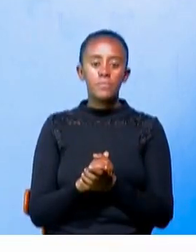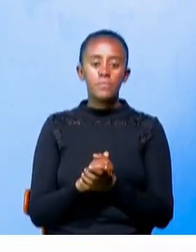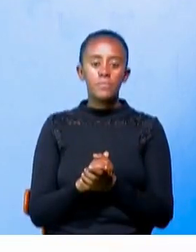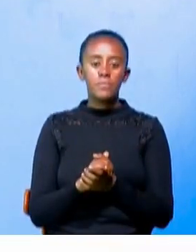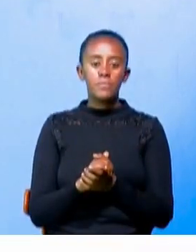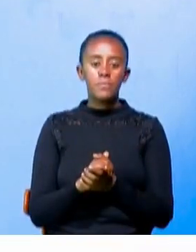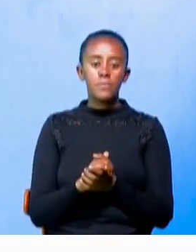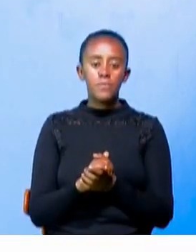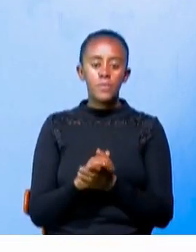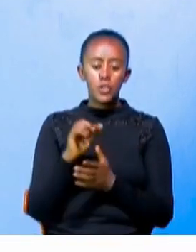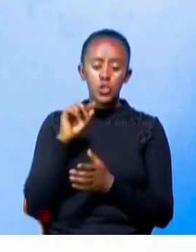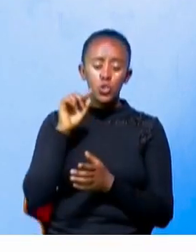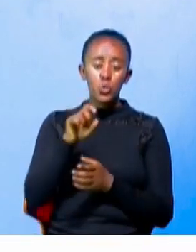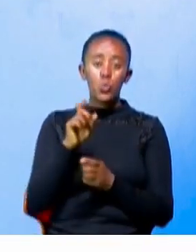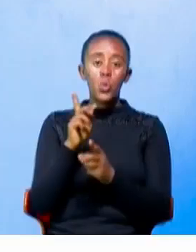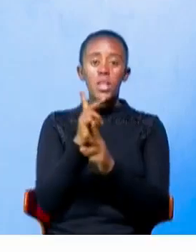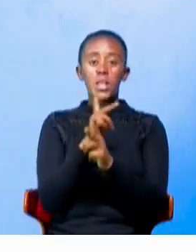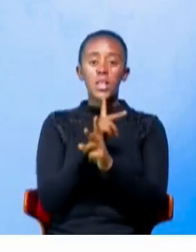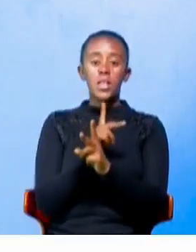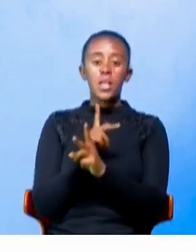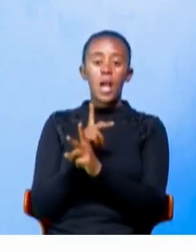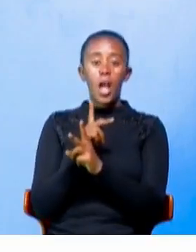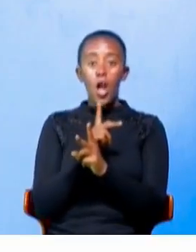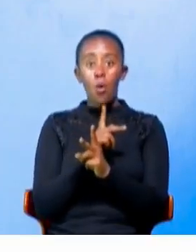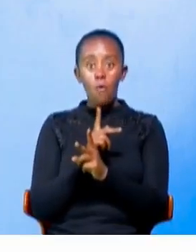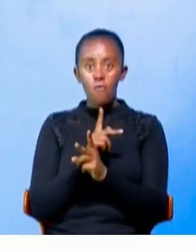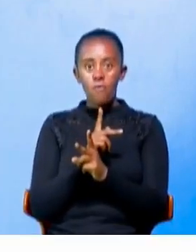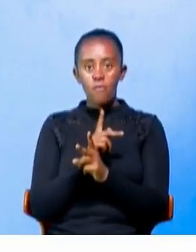should take care of